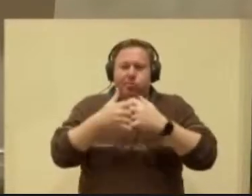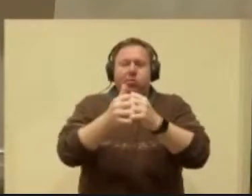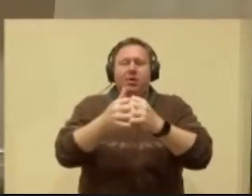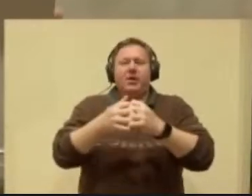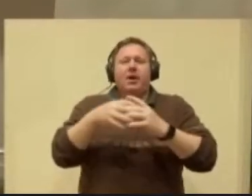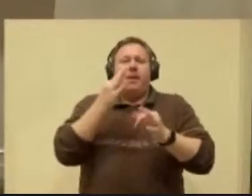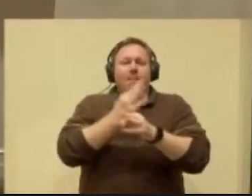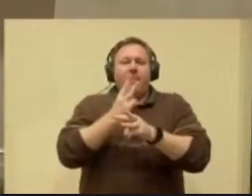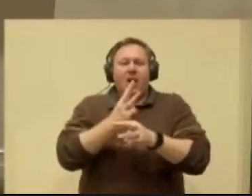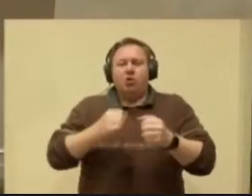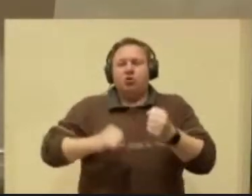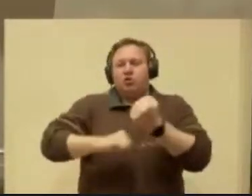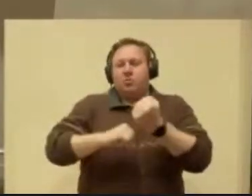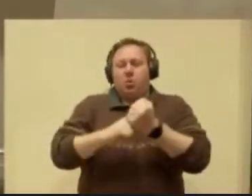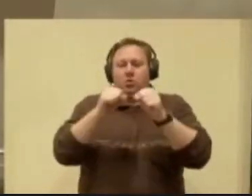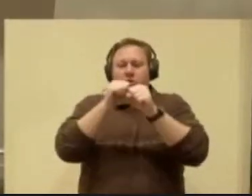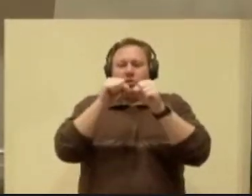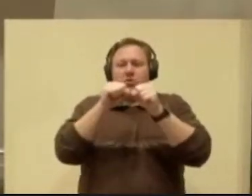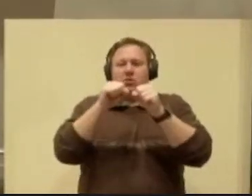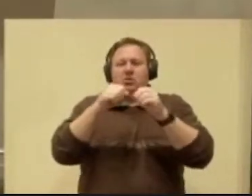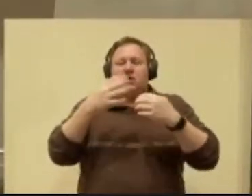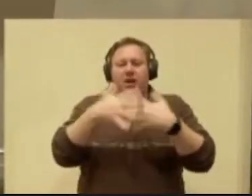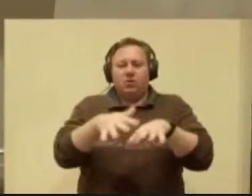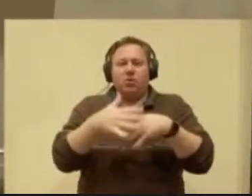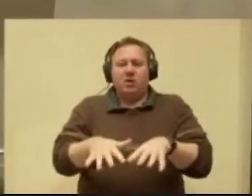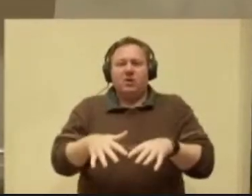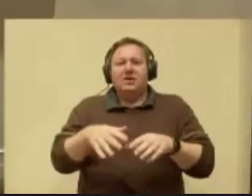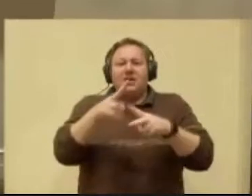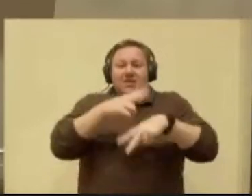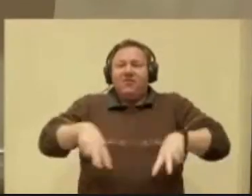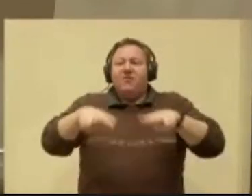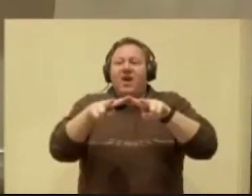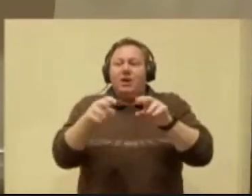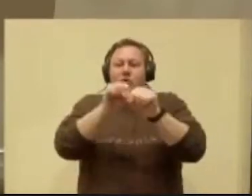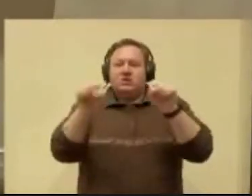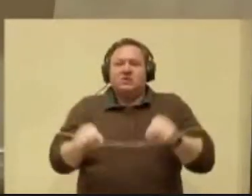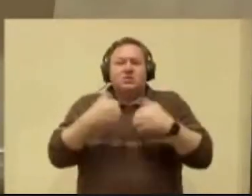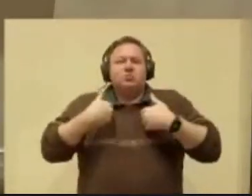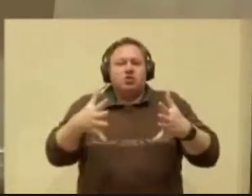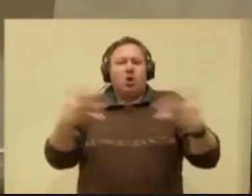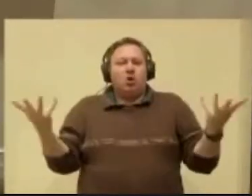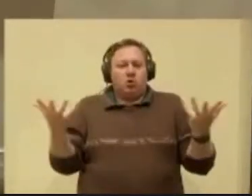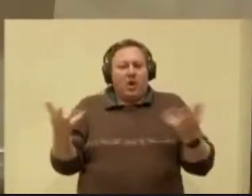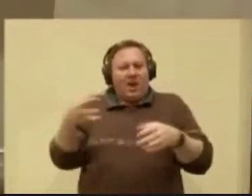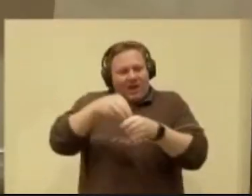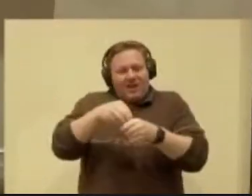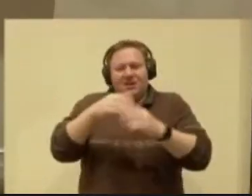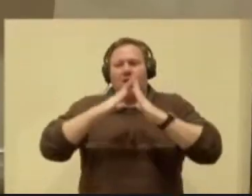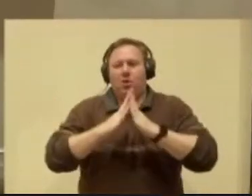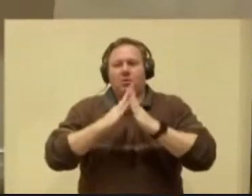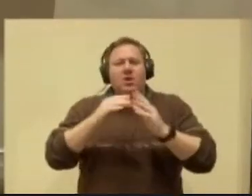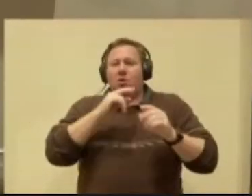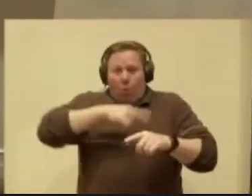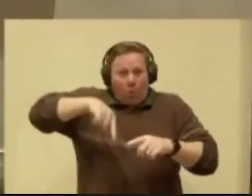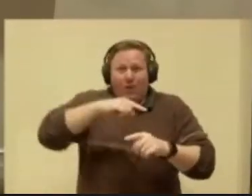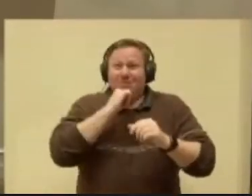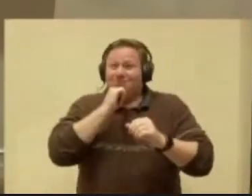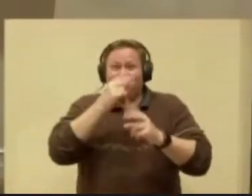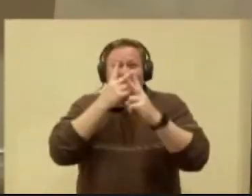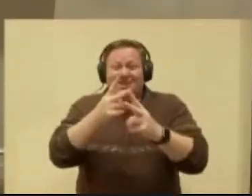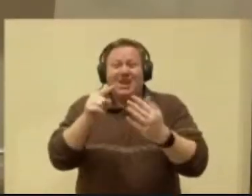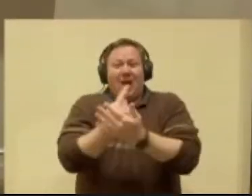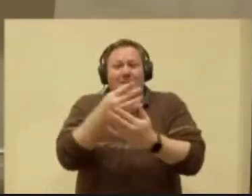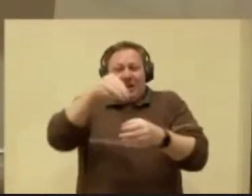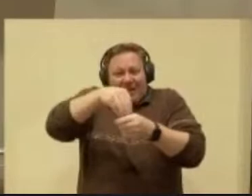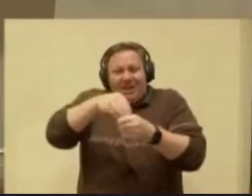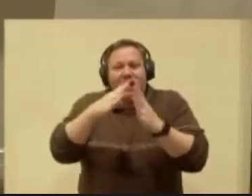kaichensa in the value system where it starts in the household and we don't see what is happening in the household then